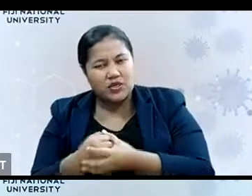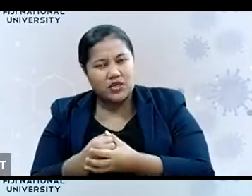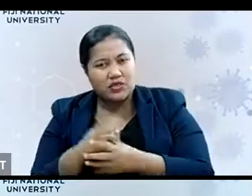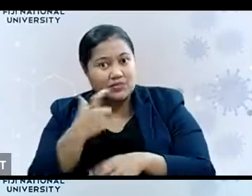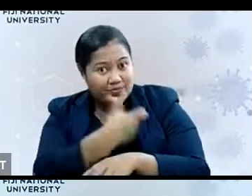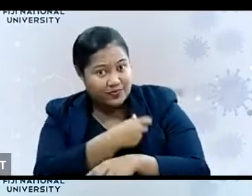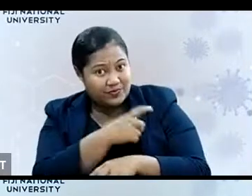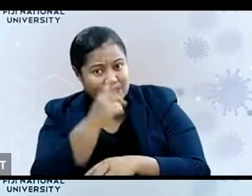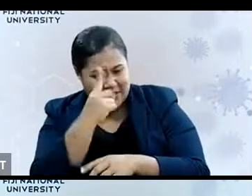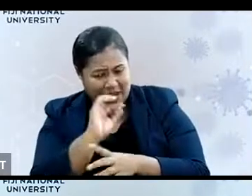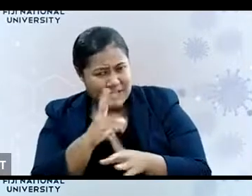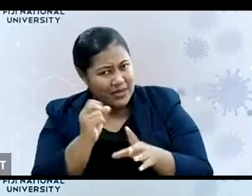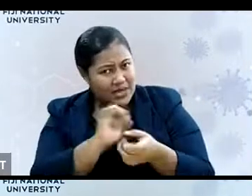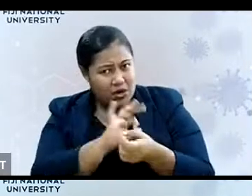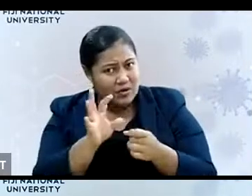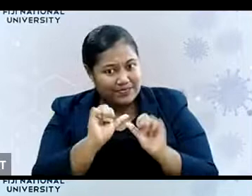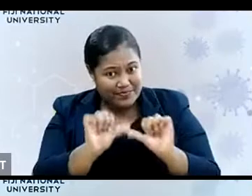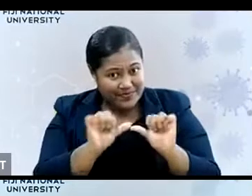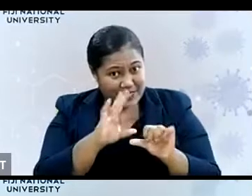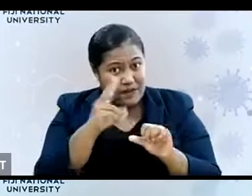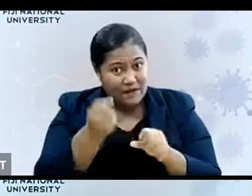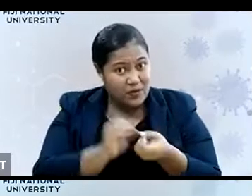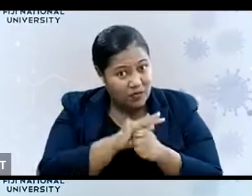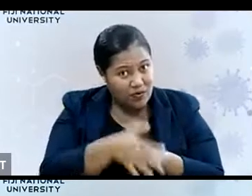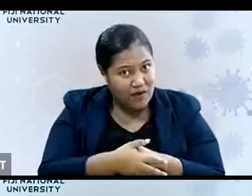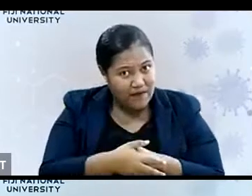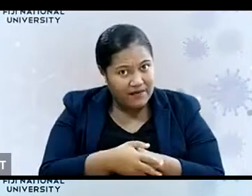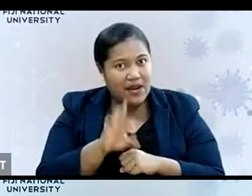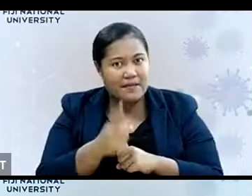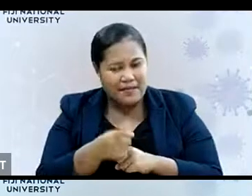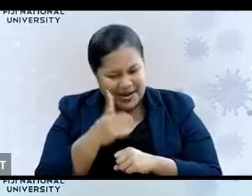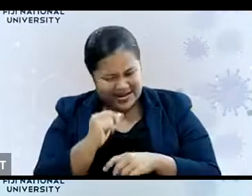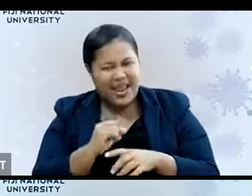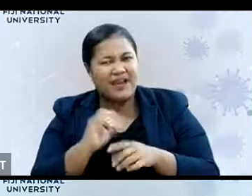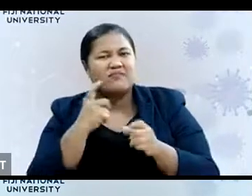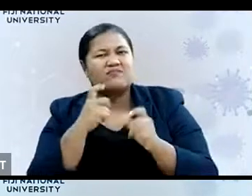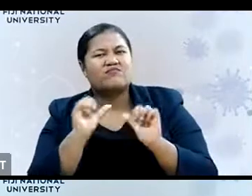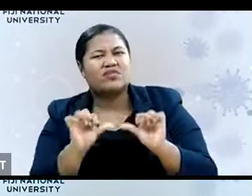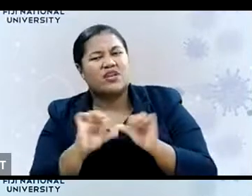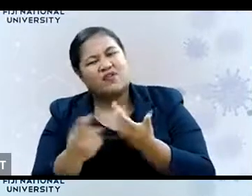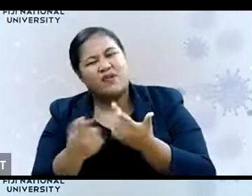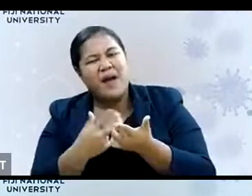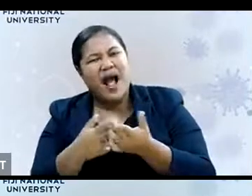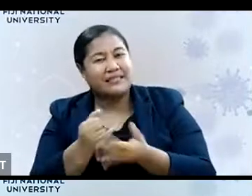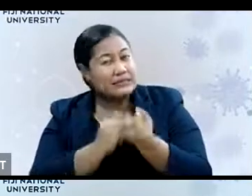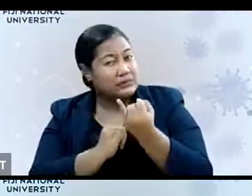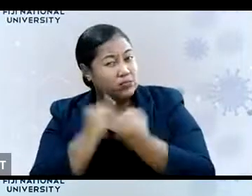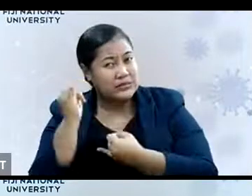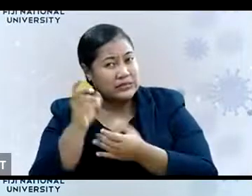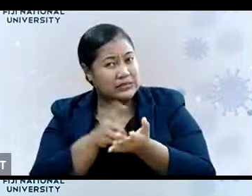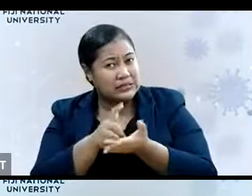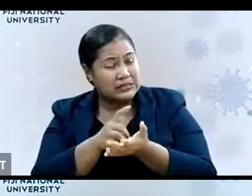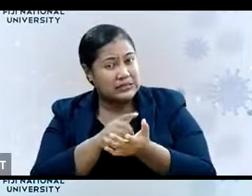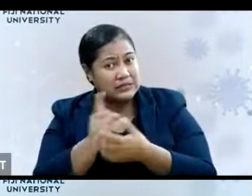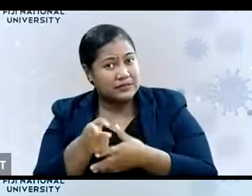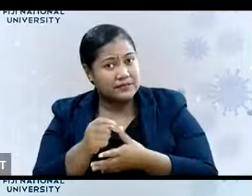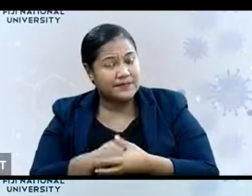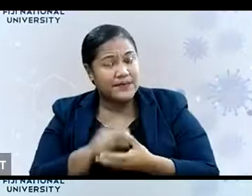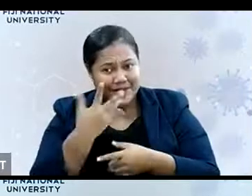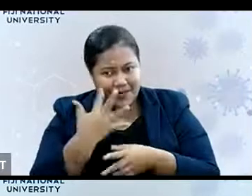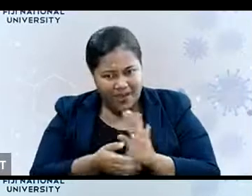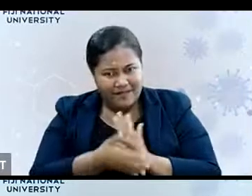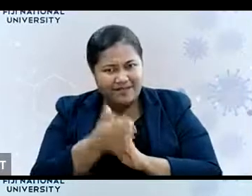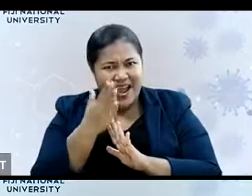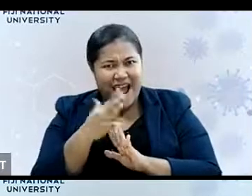infected by the new variant, but it's still protecting you against severe disease. And so if we can have, you know,